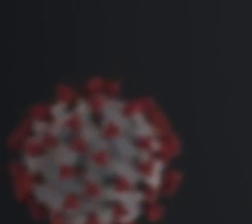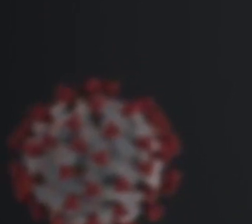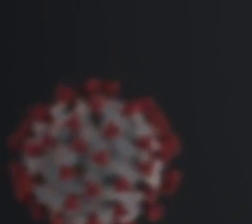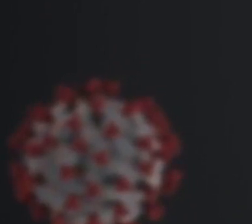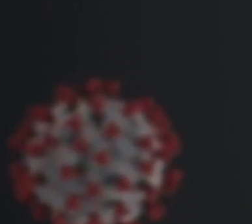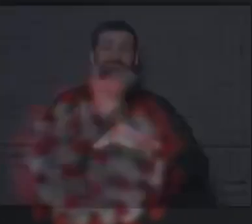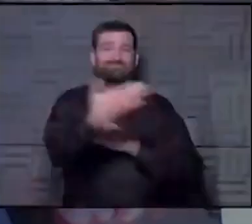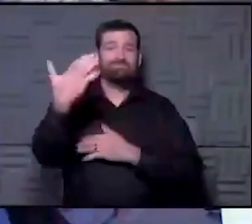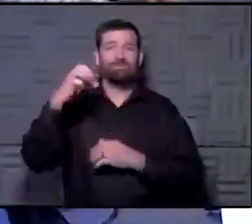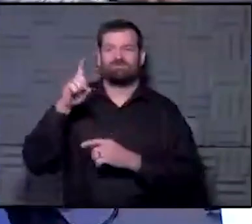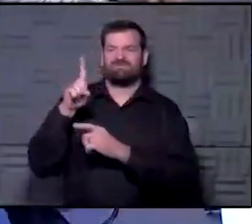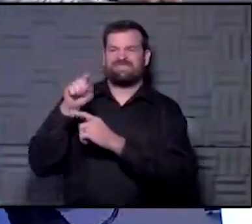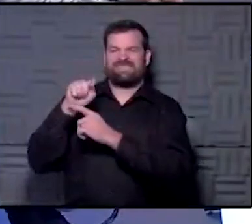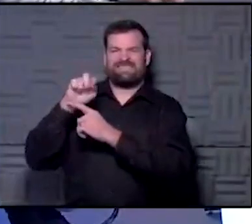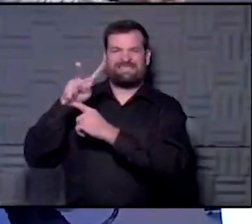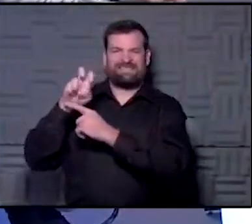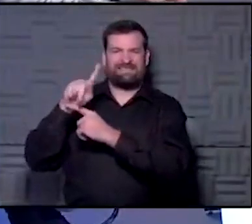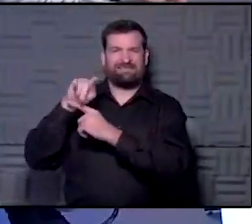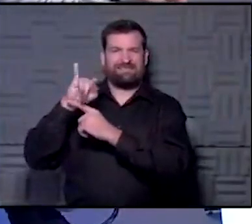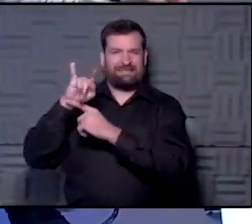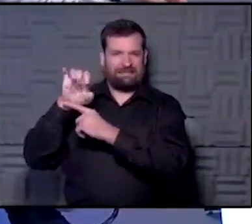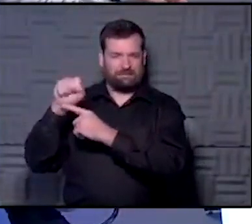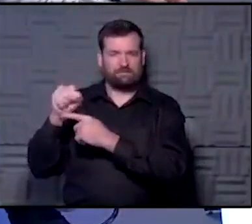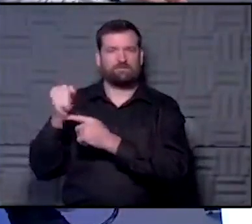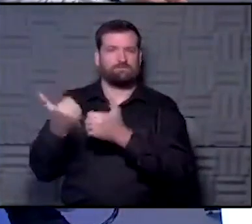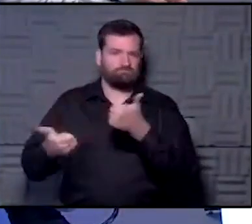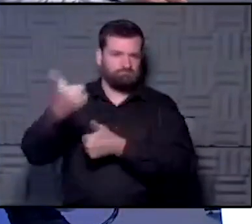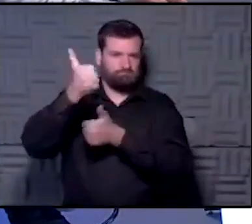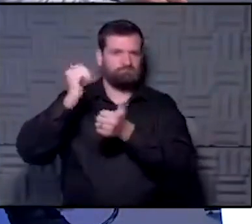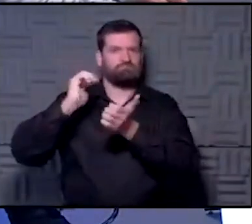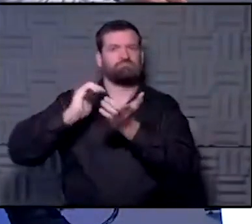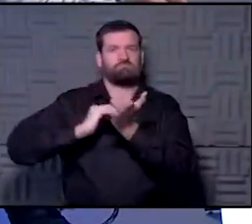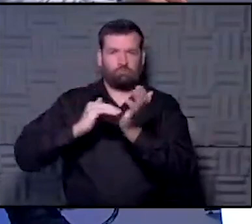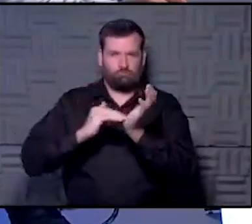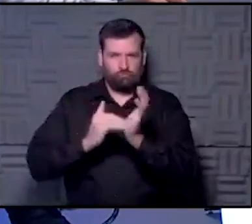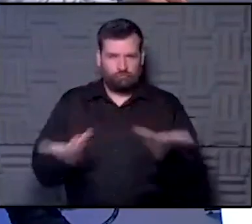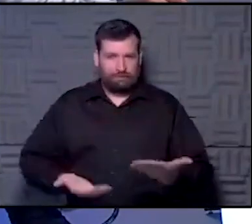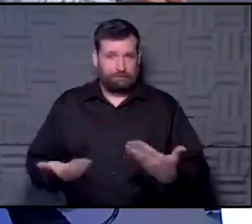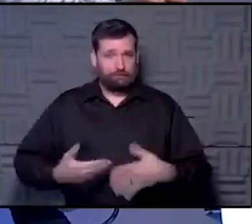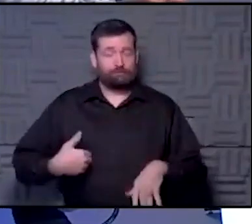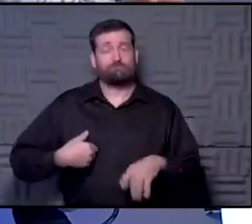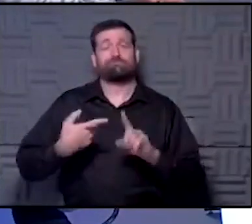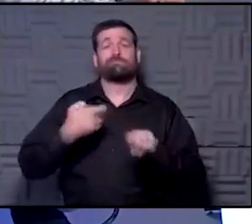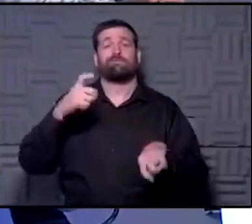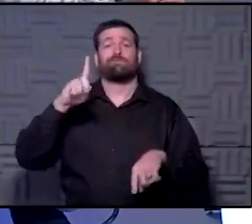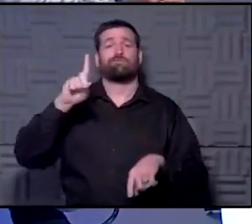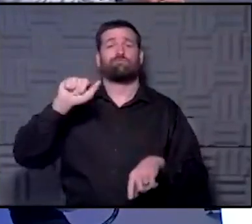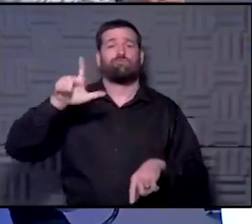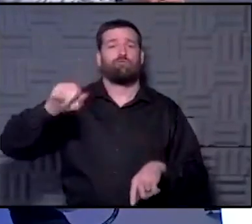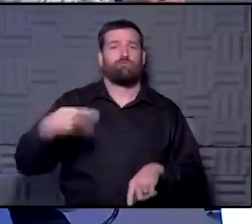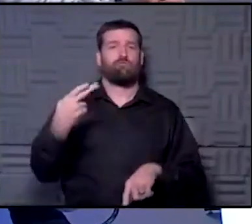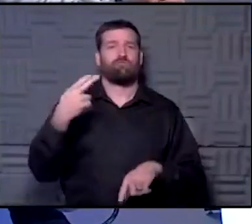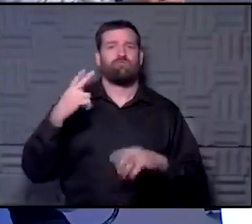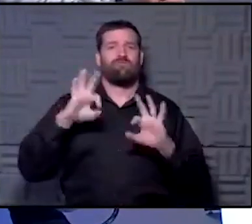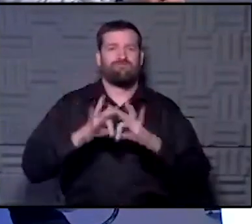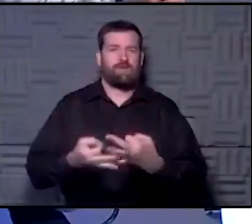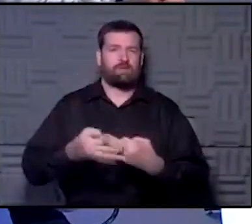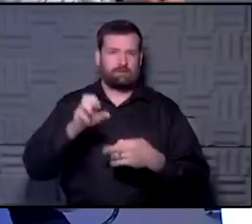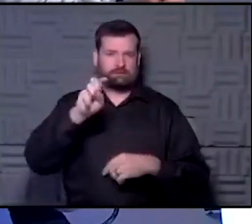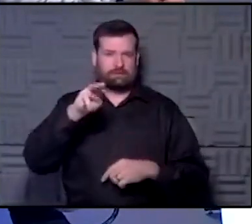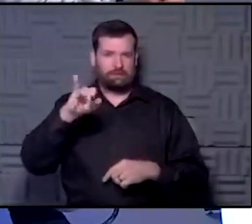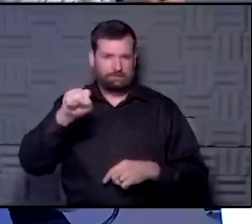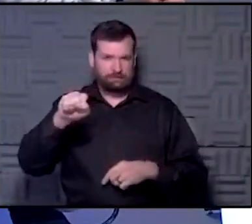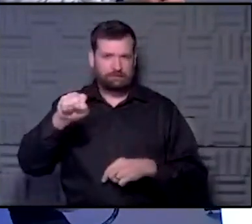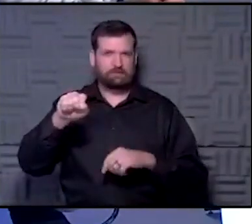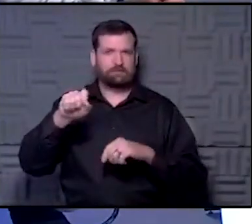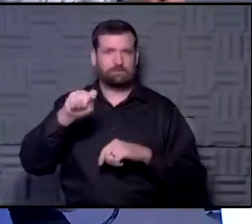Hey, good morning. Steve Stites, Chief Medical Officer here at the University of Kansas Health System, back with you live from broadcasting from the Dolph Simons Family Studio. On